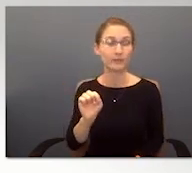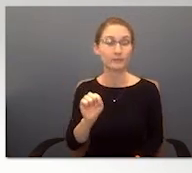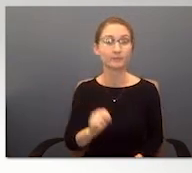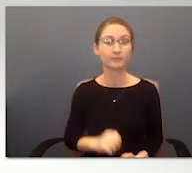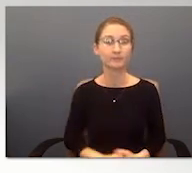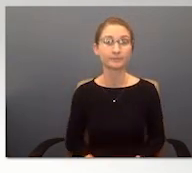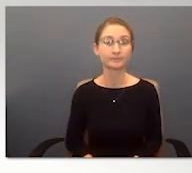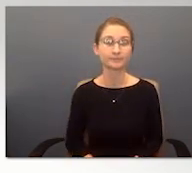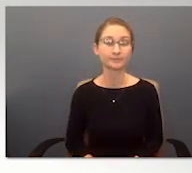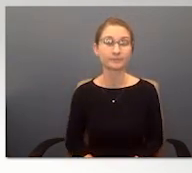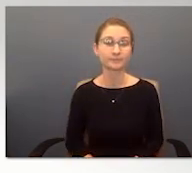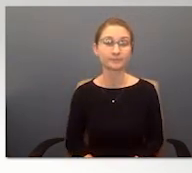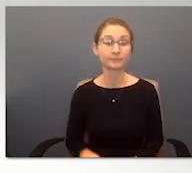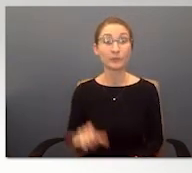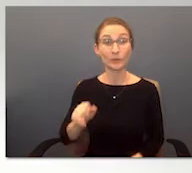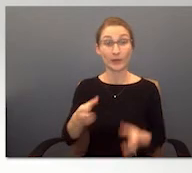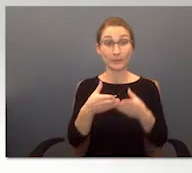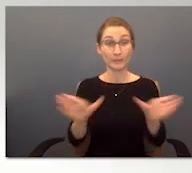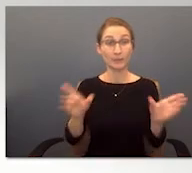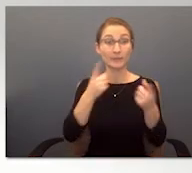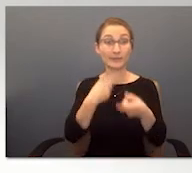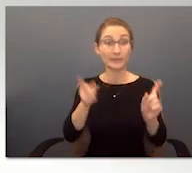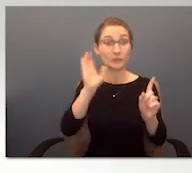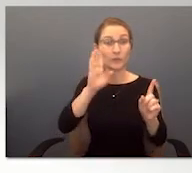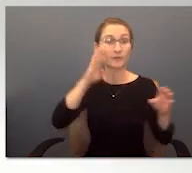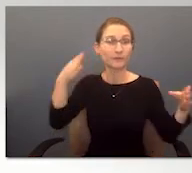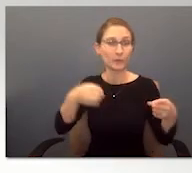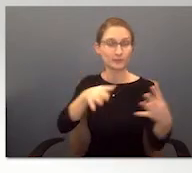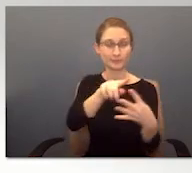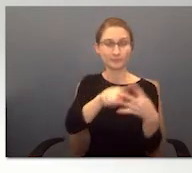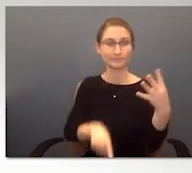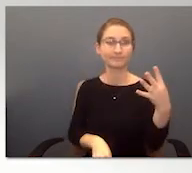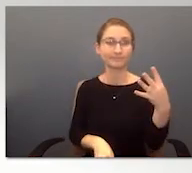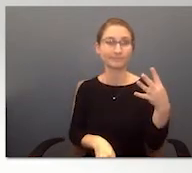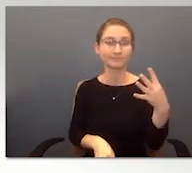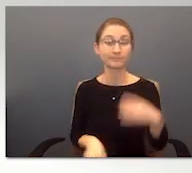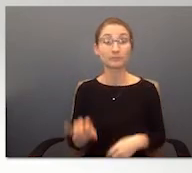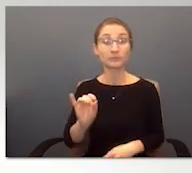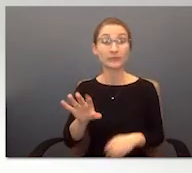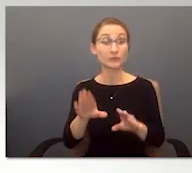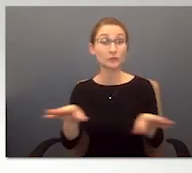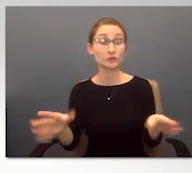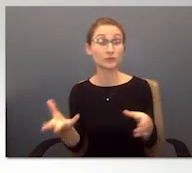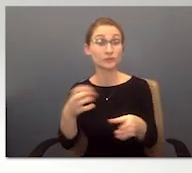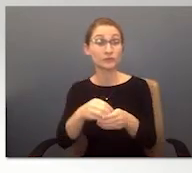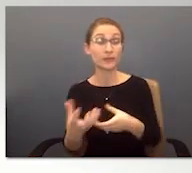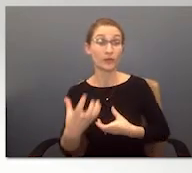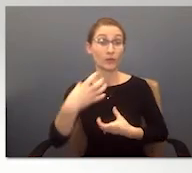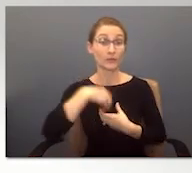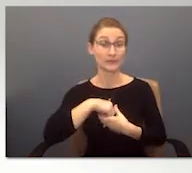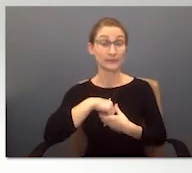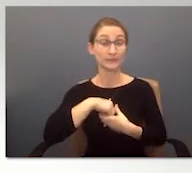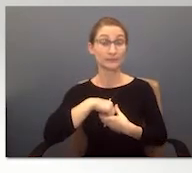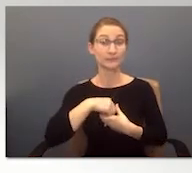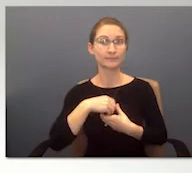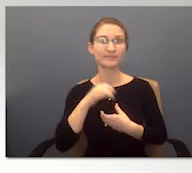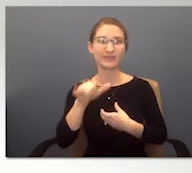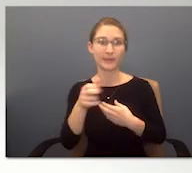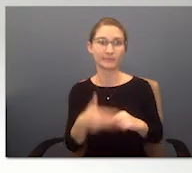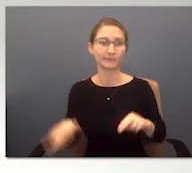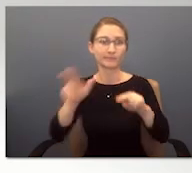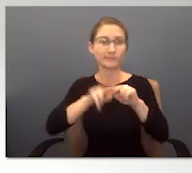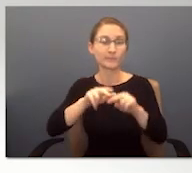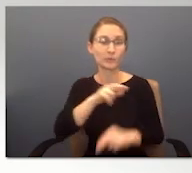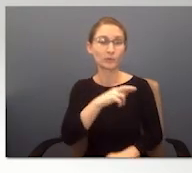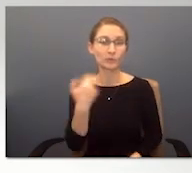that 4 points messaging. Children who are on the autistic spectrum disorder are at an increased